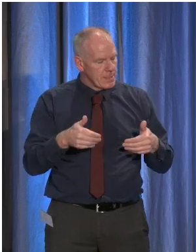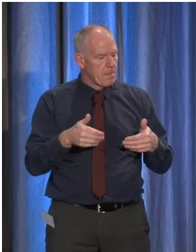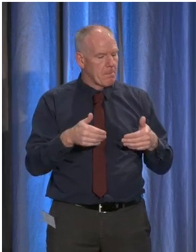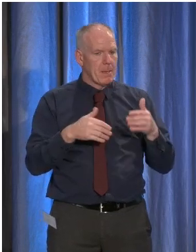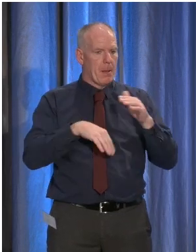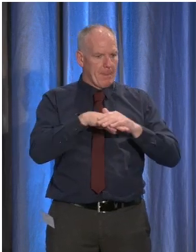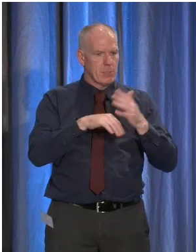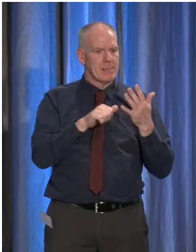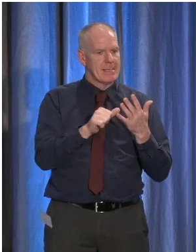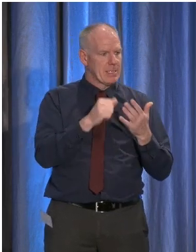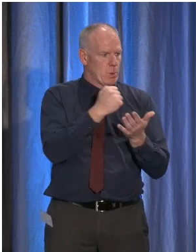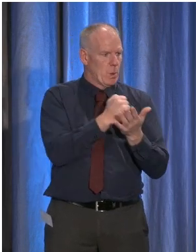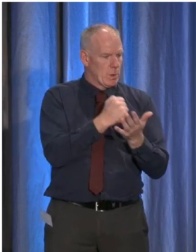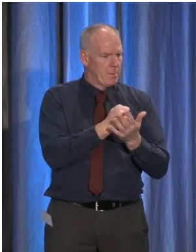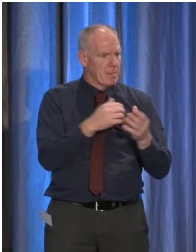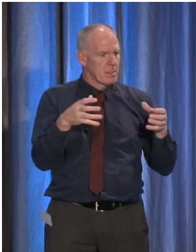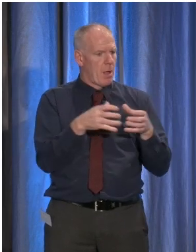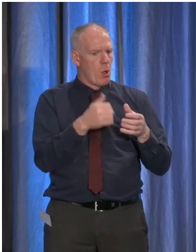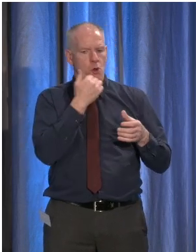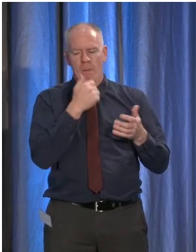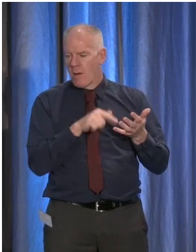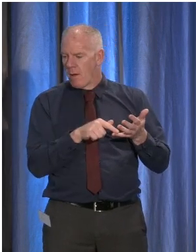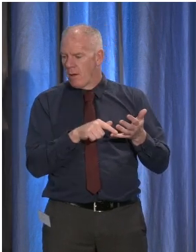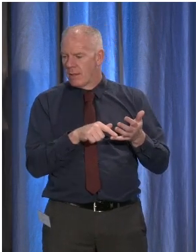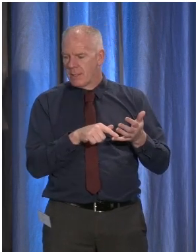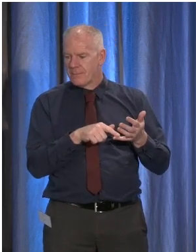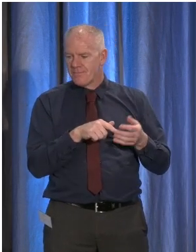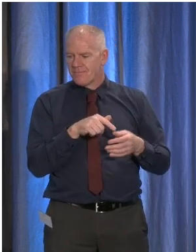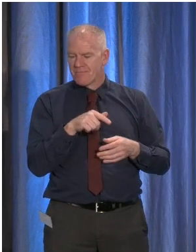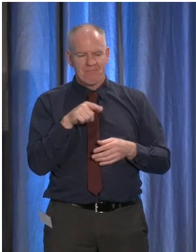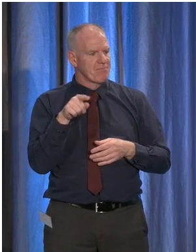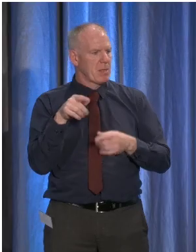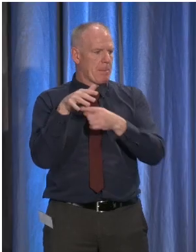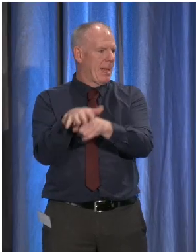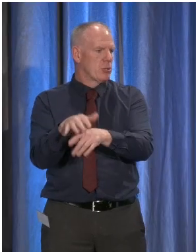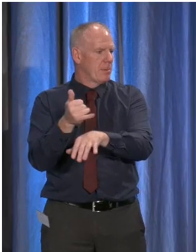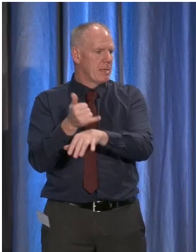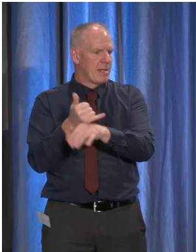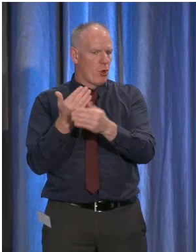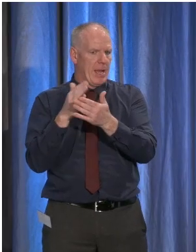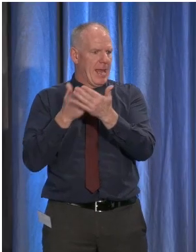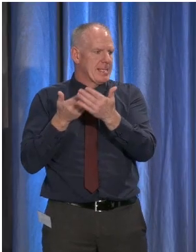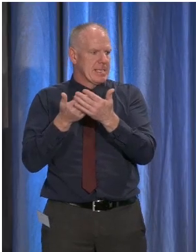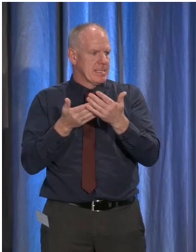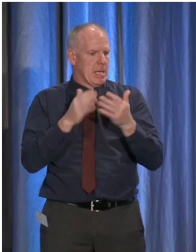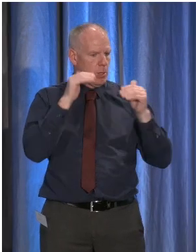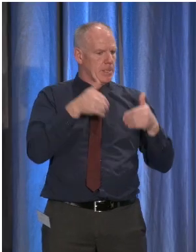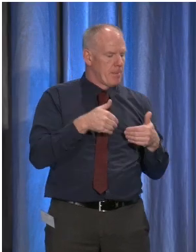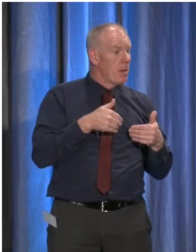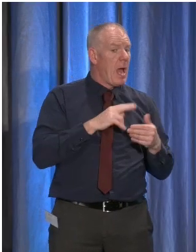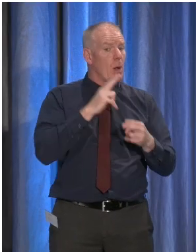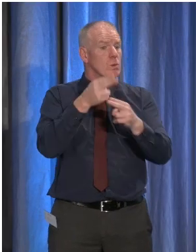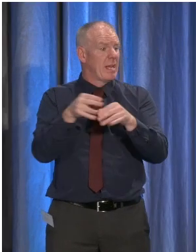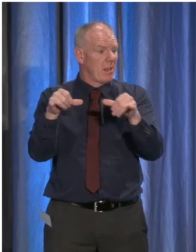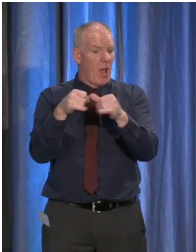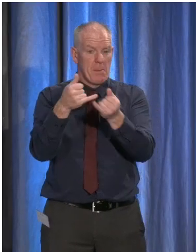students maximum. So it's a small class, so she hasn't gone into the mainstream class for lessons at all. She joined them outdoors and